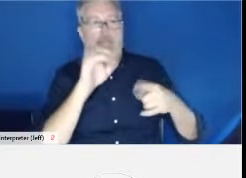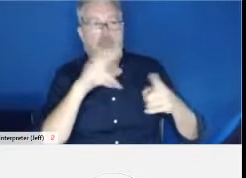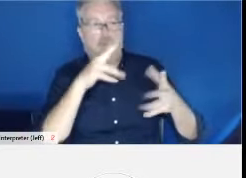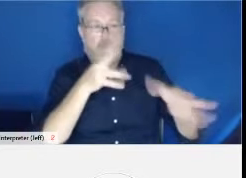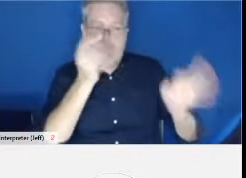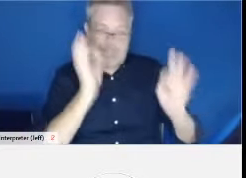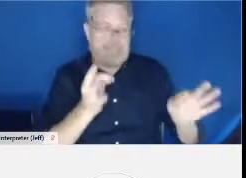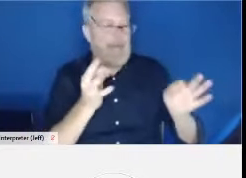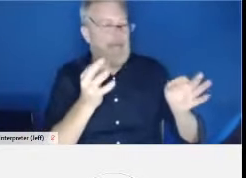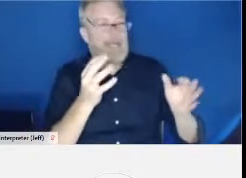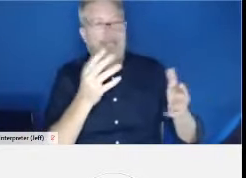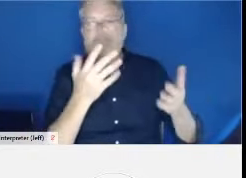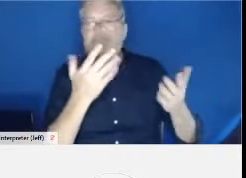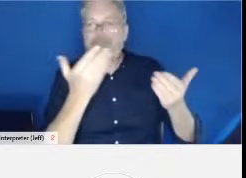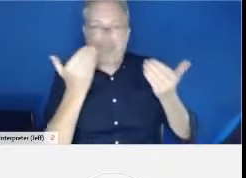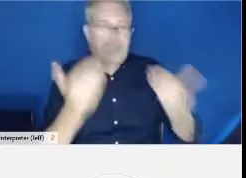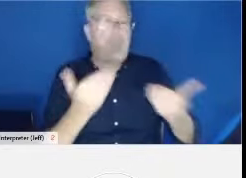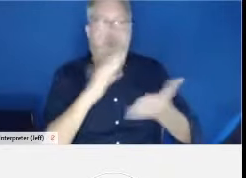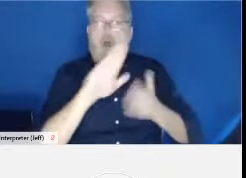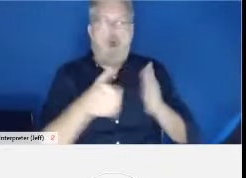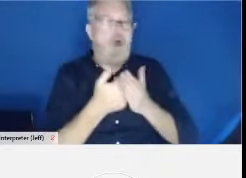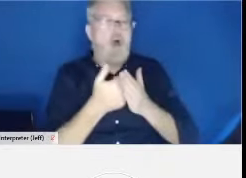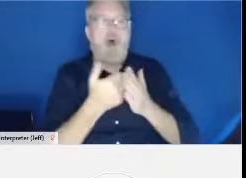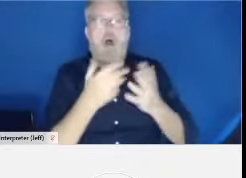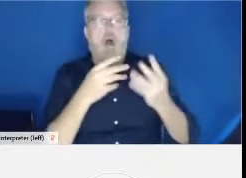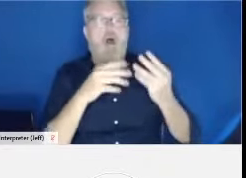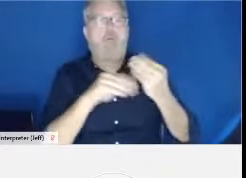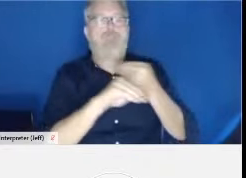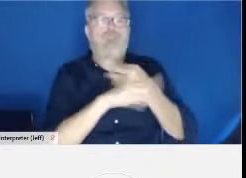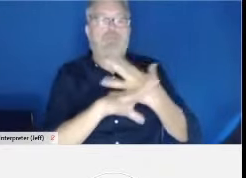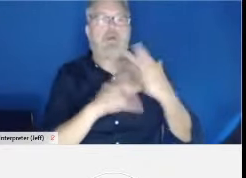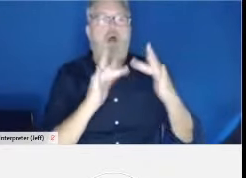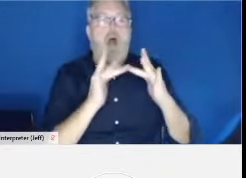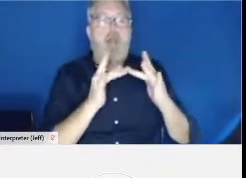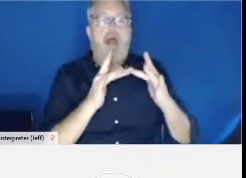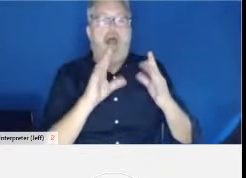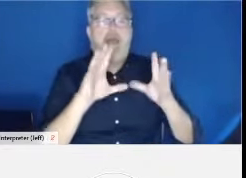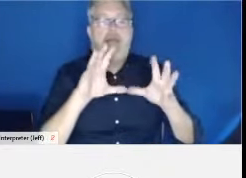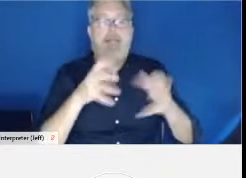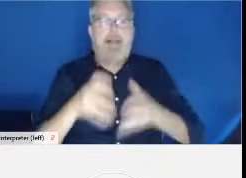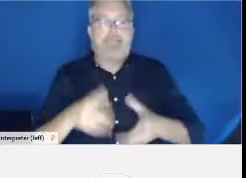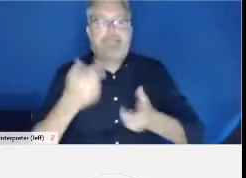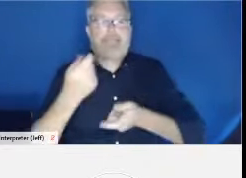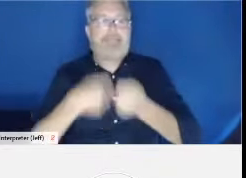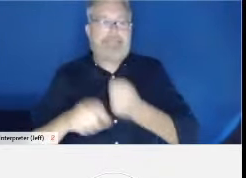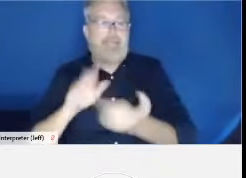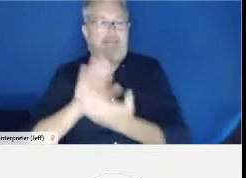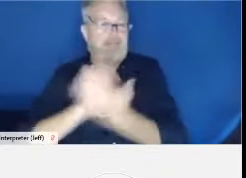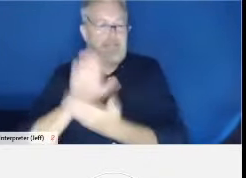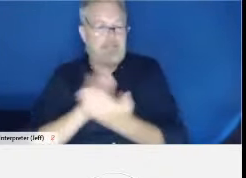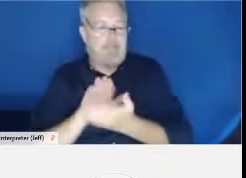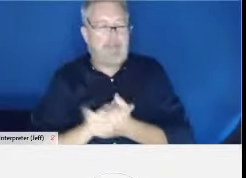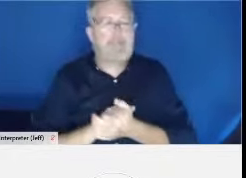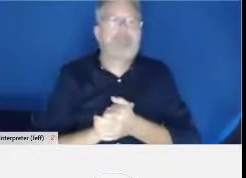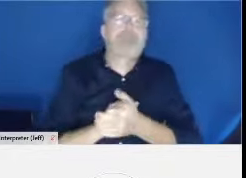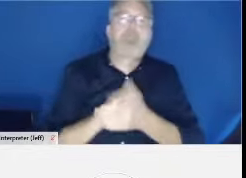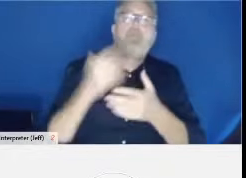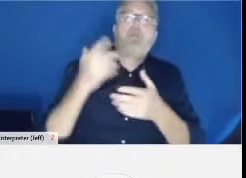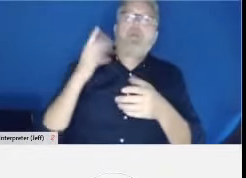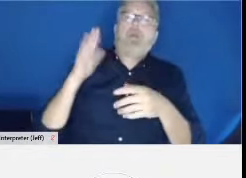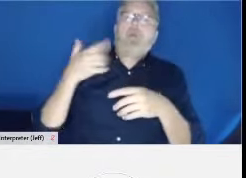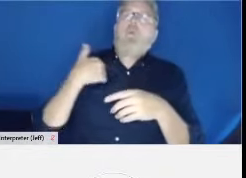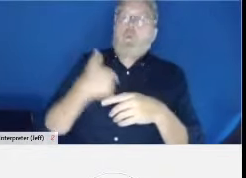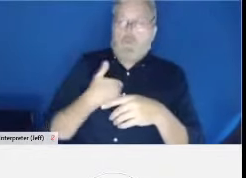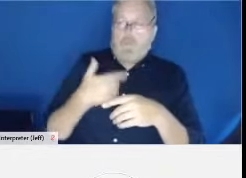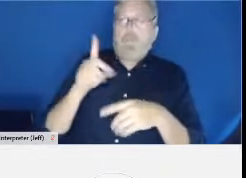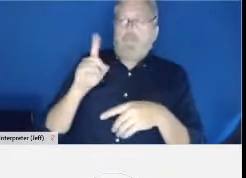online and move as many employees to remote working as possible? We certainly have a set of